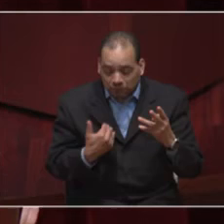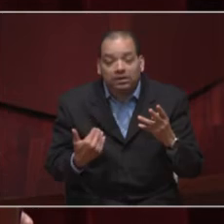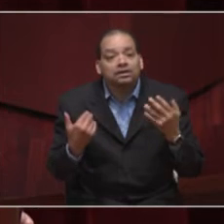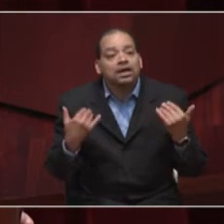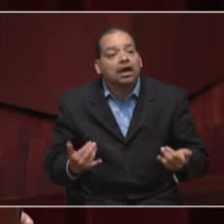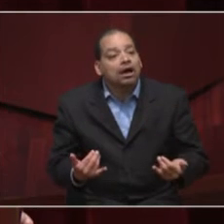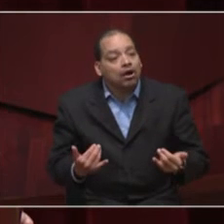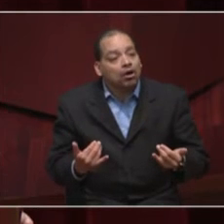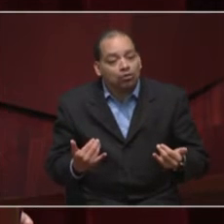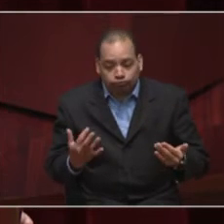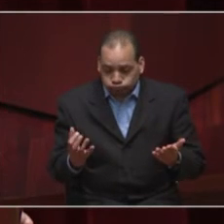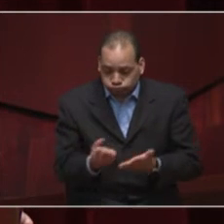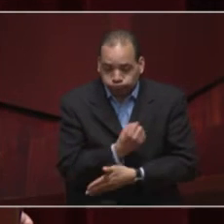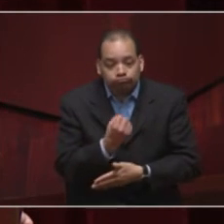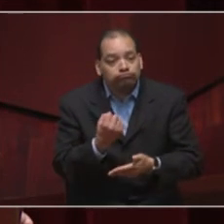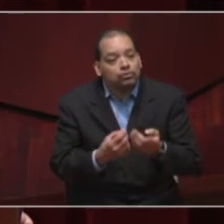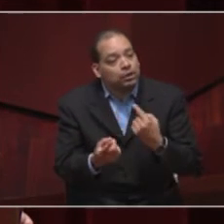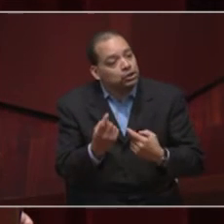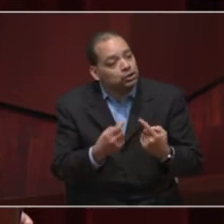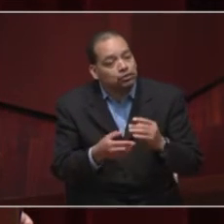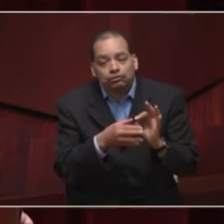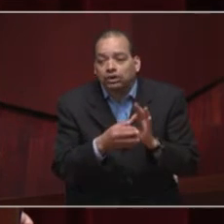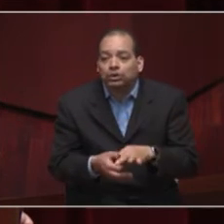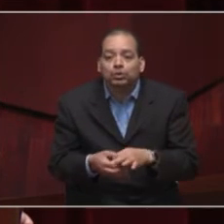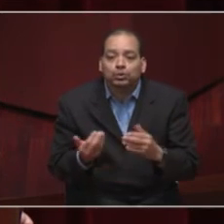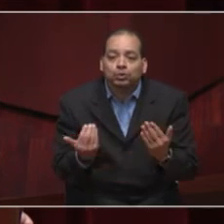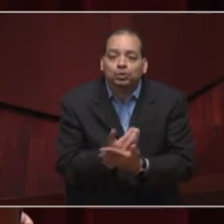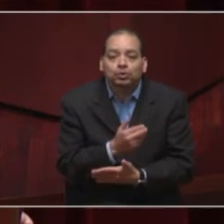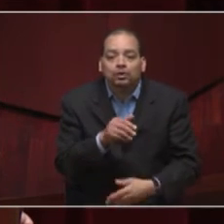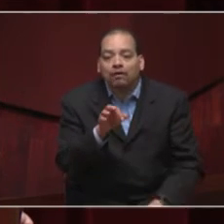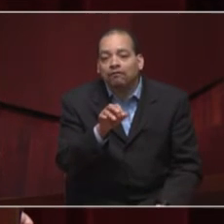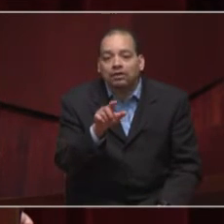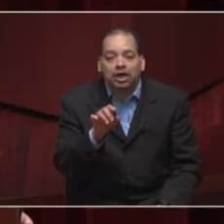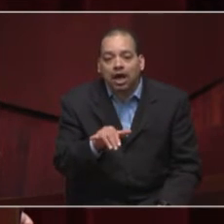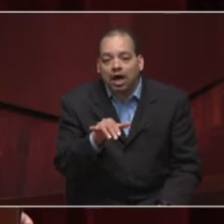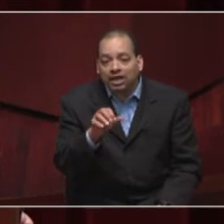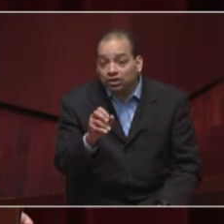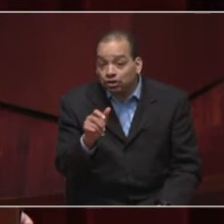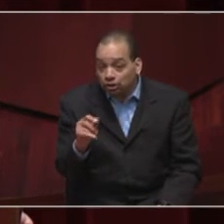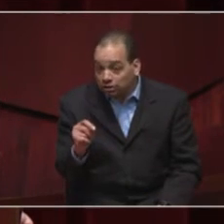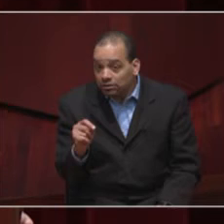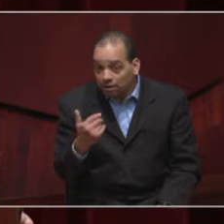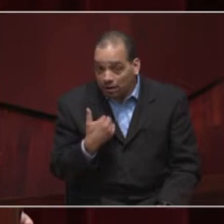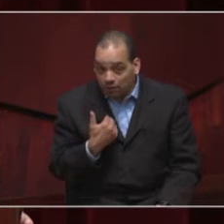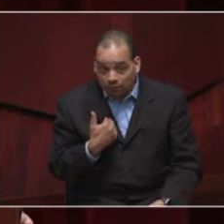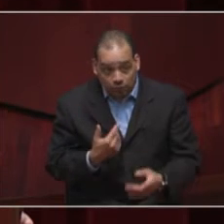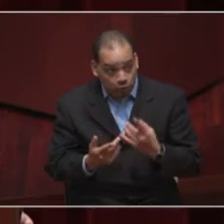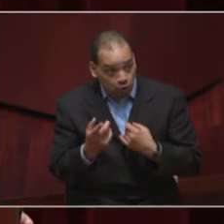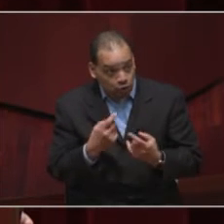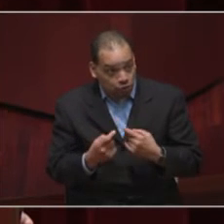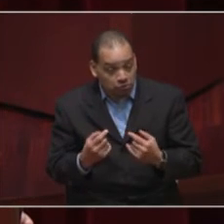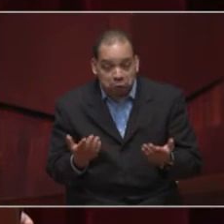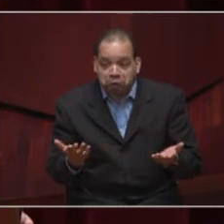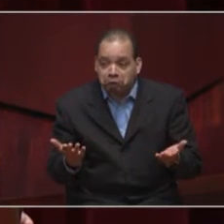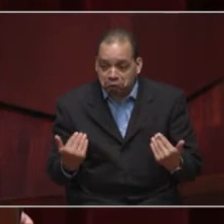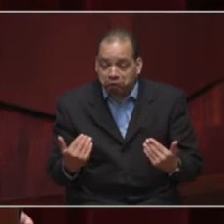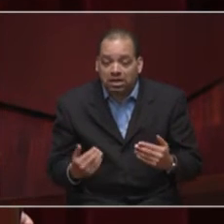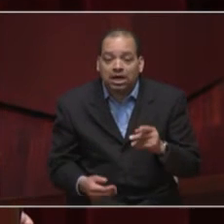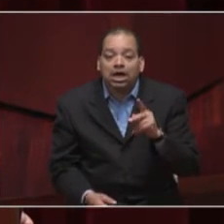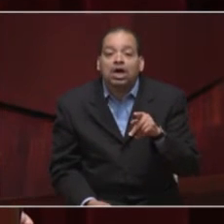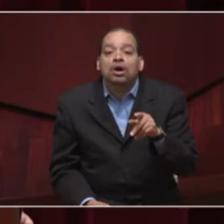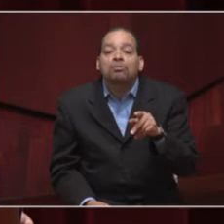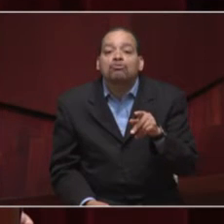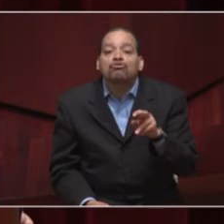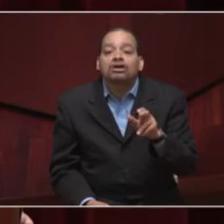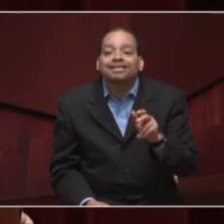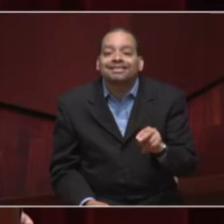take any questions on this new fly sheet. We think it's exciting development. And Preston Huff, who is my